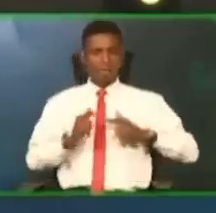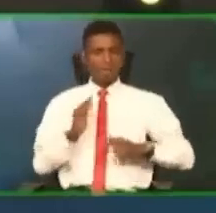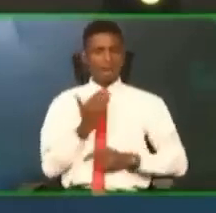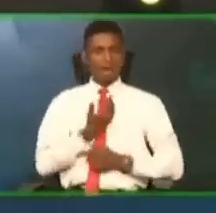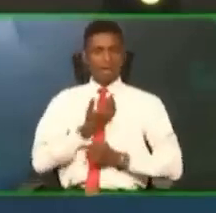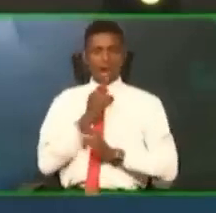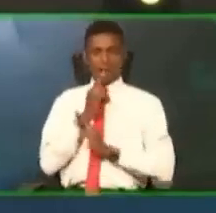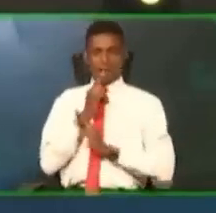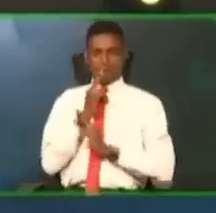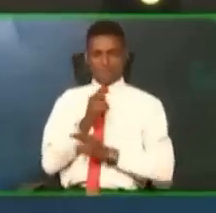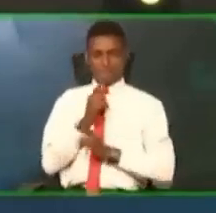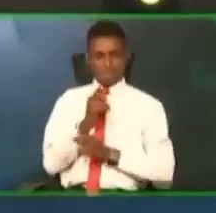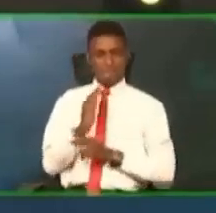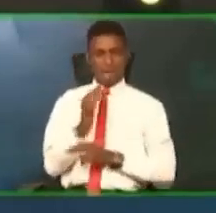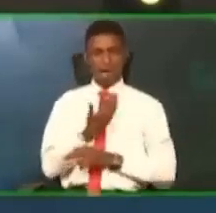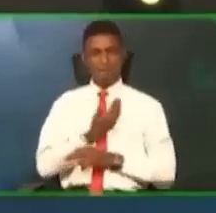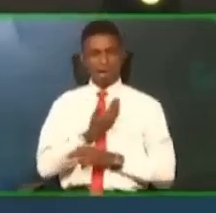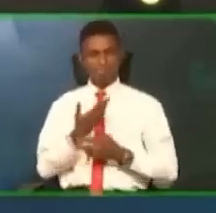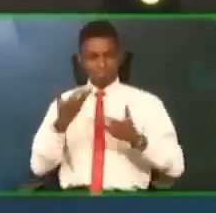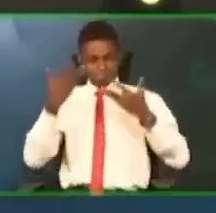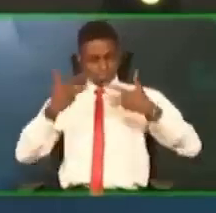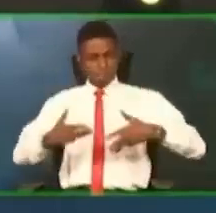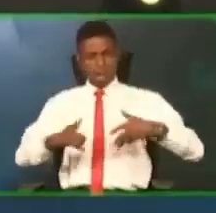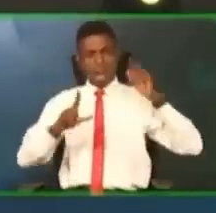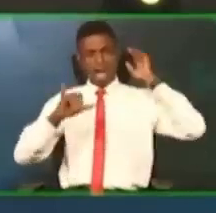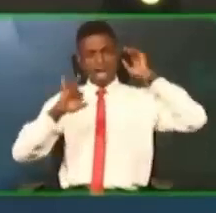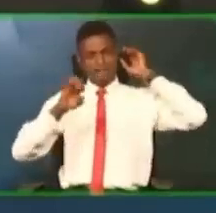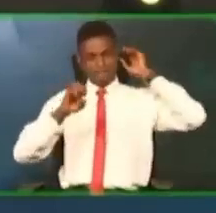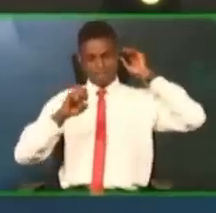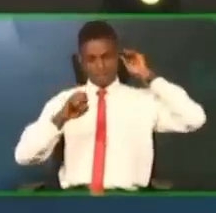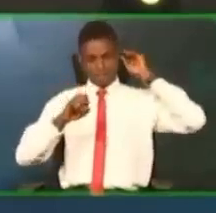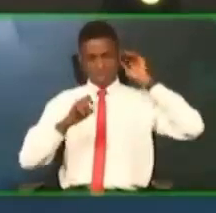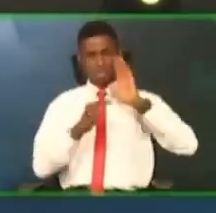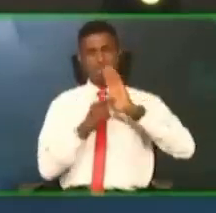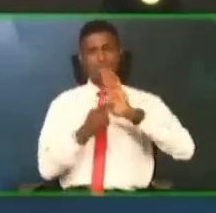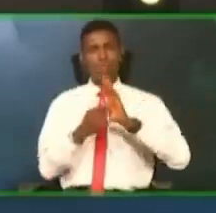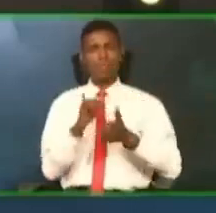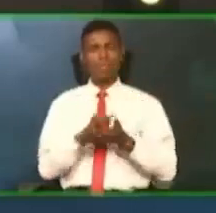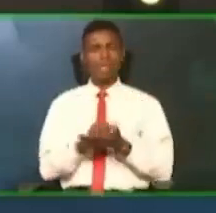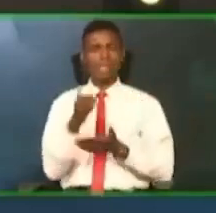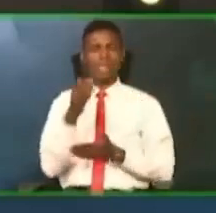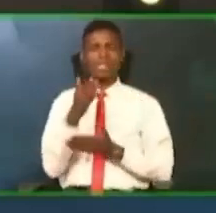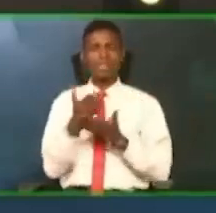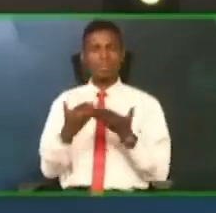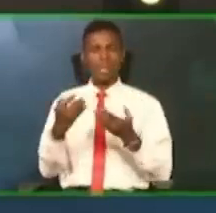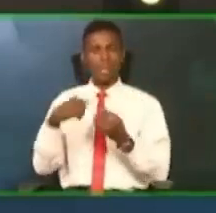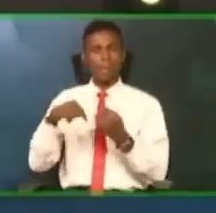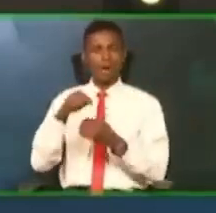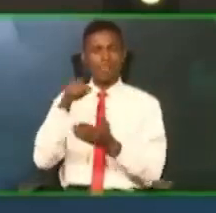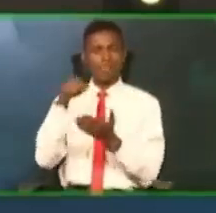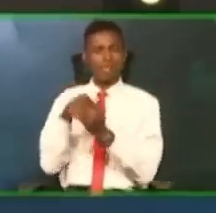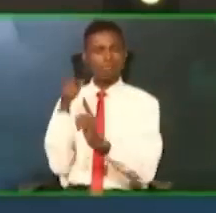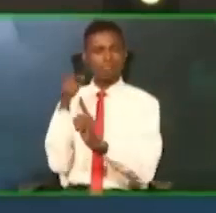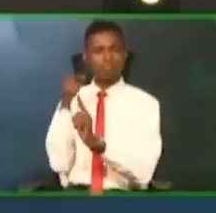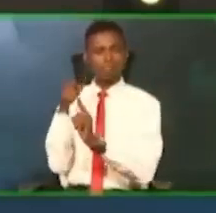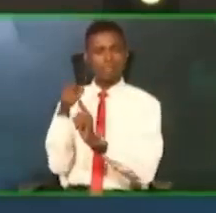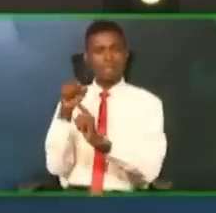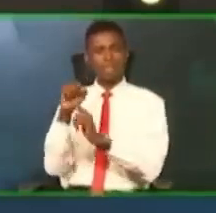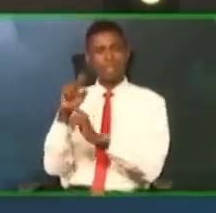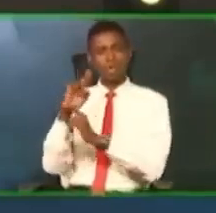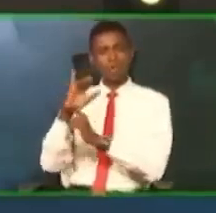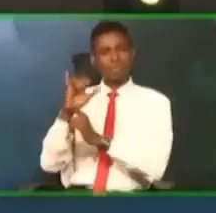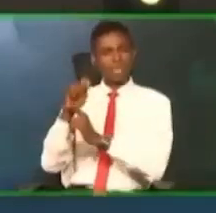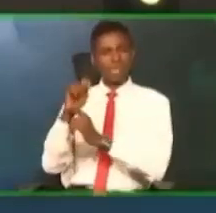it, clearly show that there is something about this subject that has not been properly understood. Hallelujah.